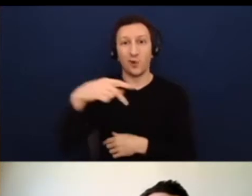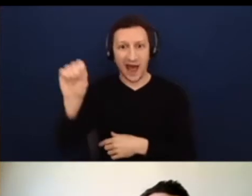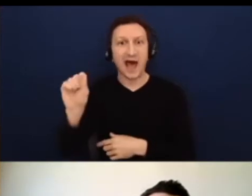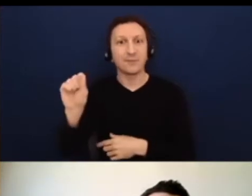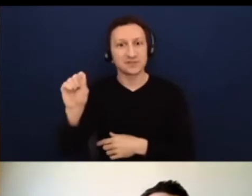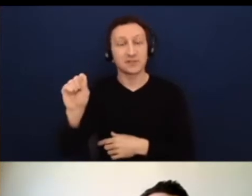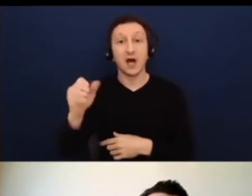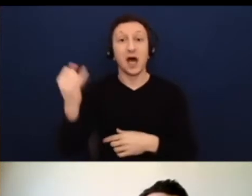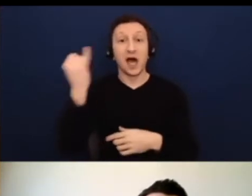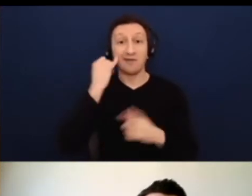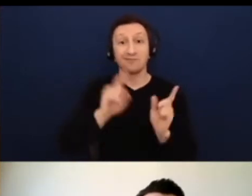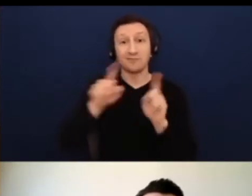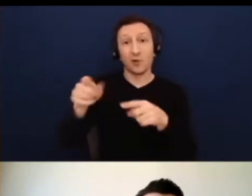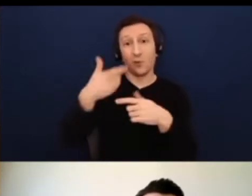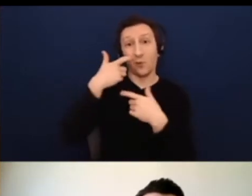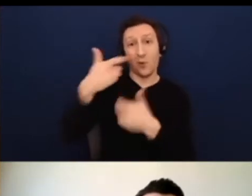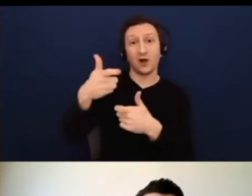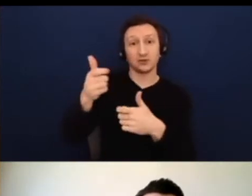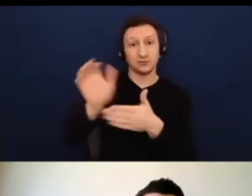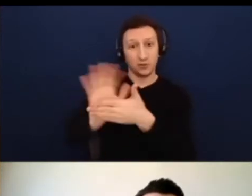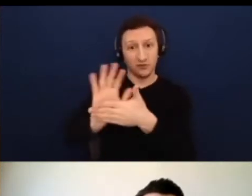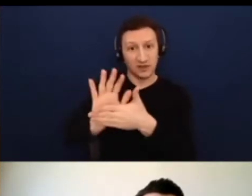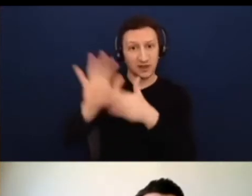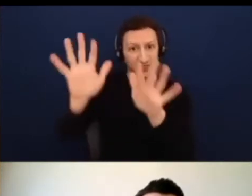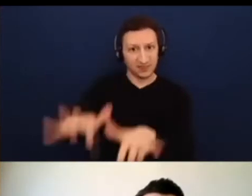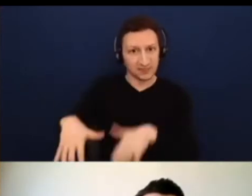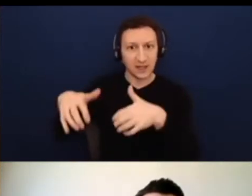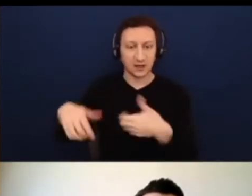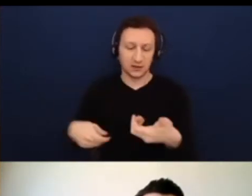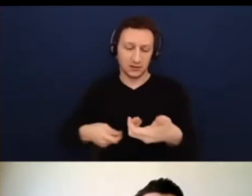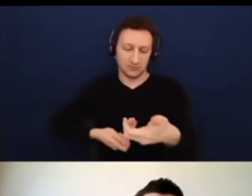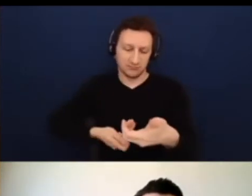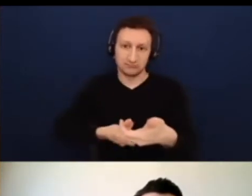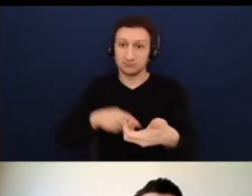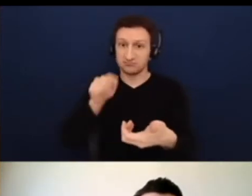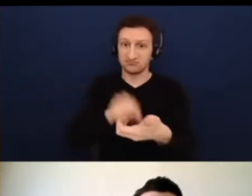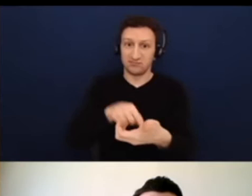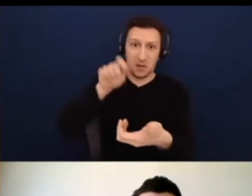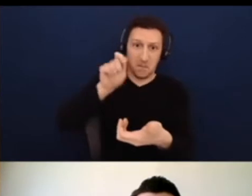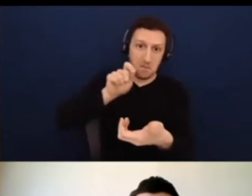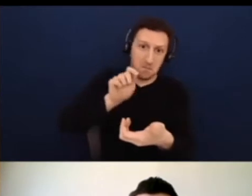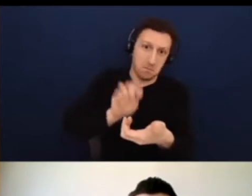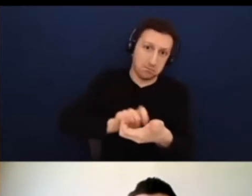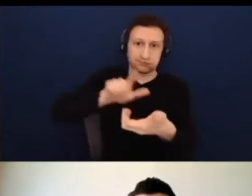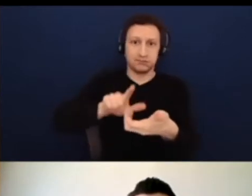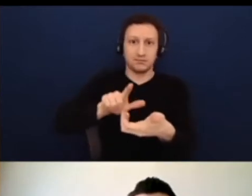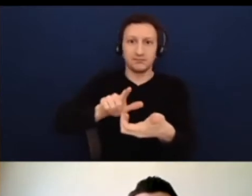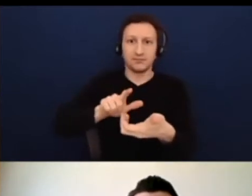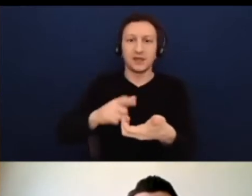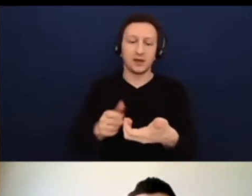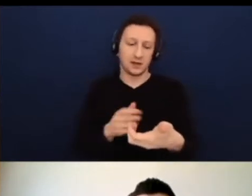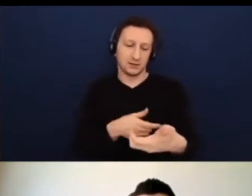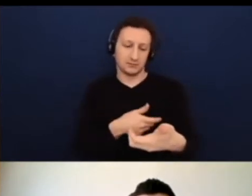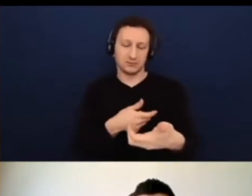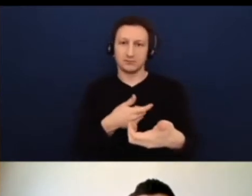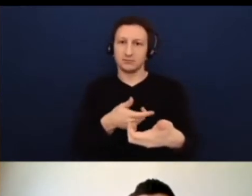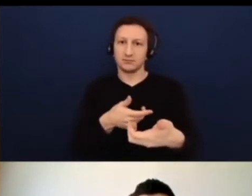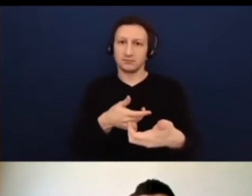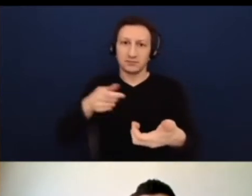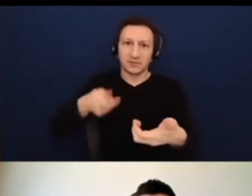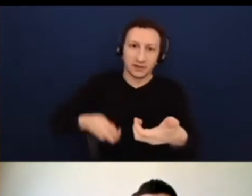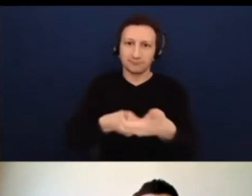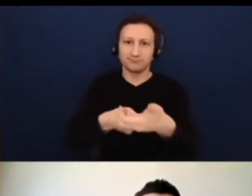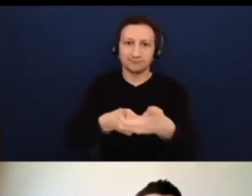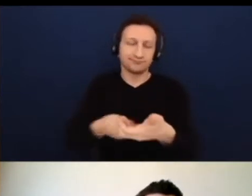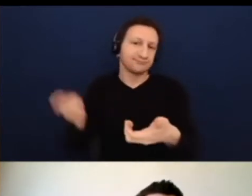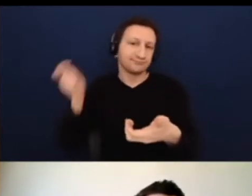in the movie theater. We are going to be moving into a digital age where I think headsets might become null and void one day, and you'll be using your phone and